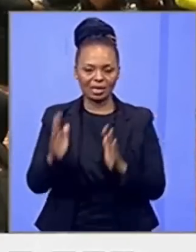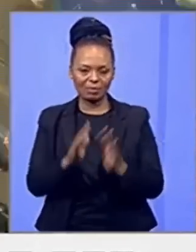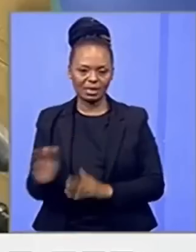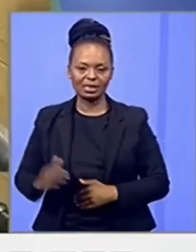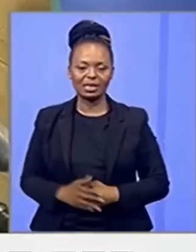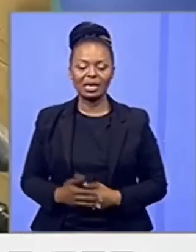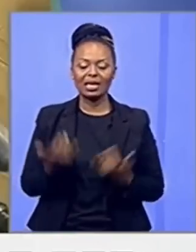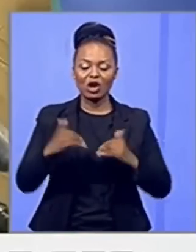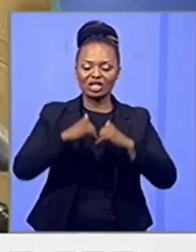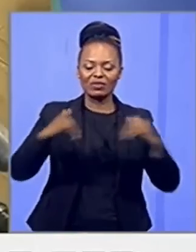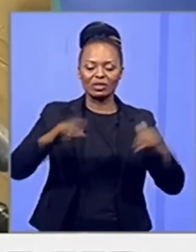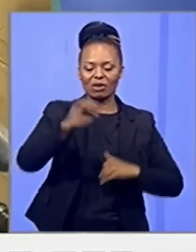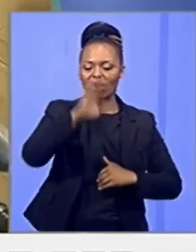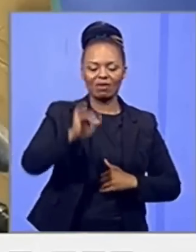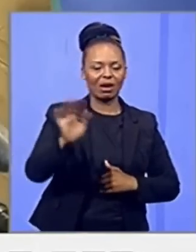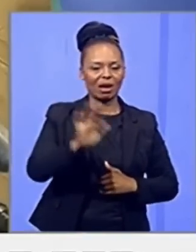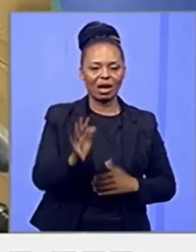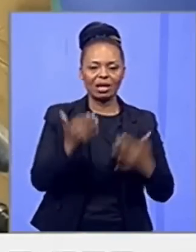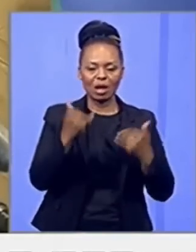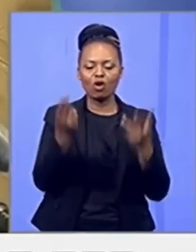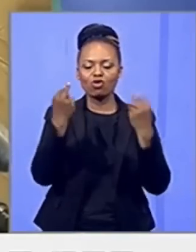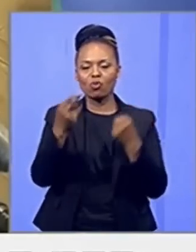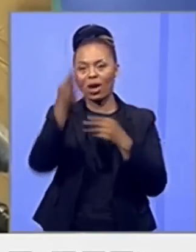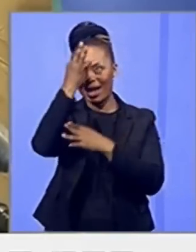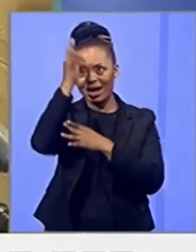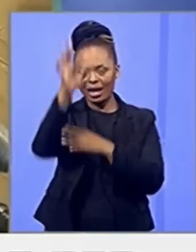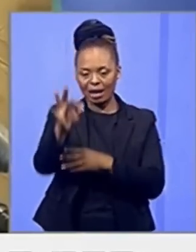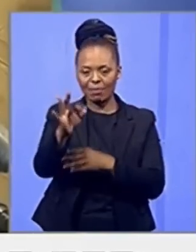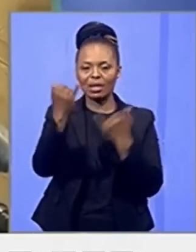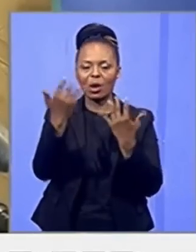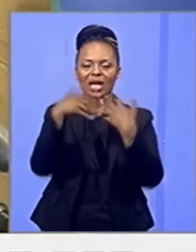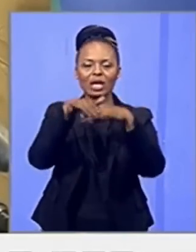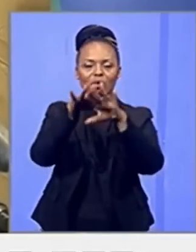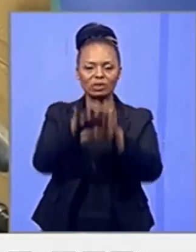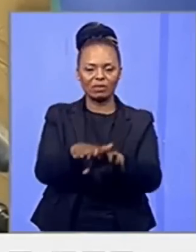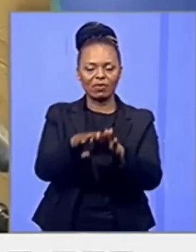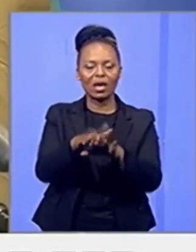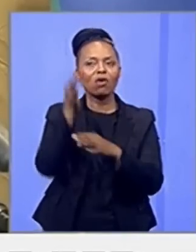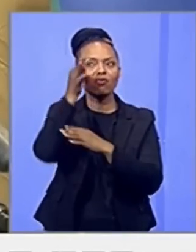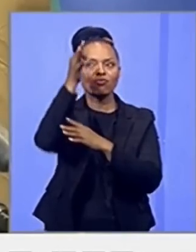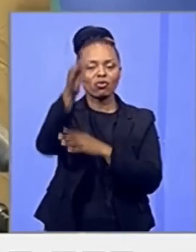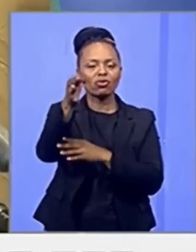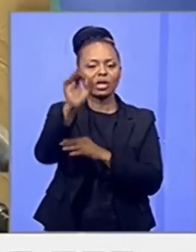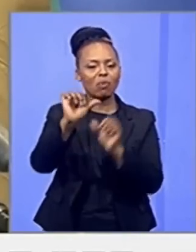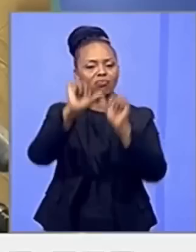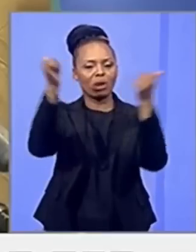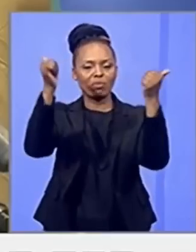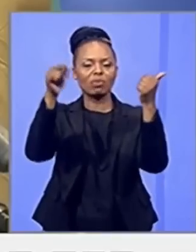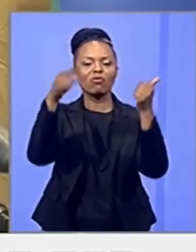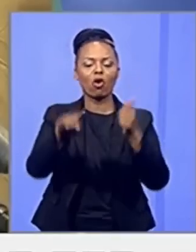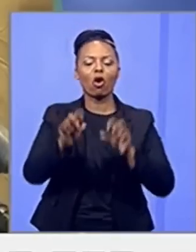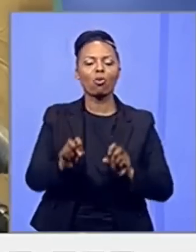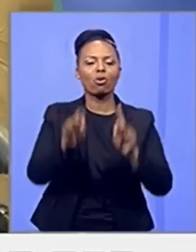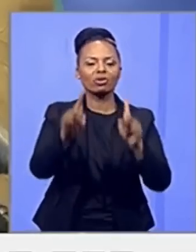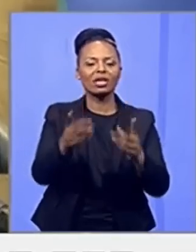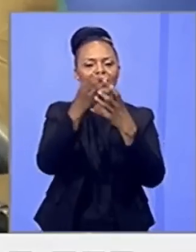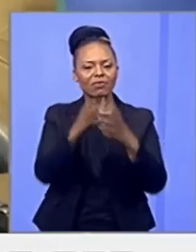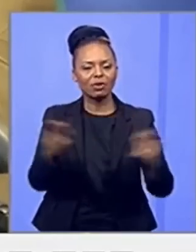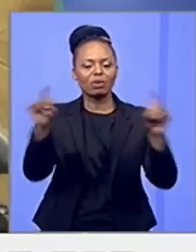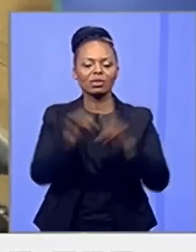Africa, a new government to build a just, inclusive and prosperous South Africa based on opportunity, freedom